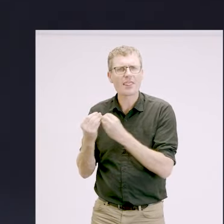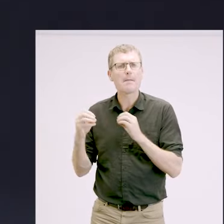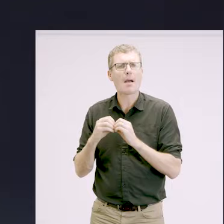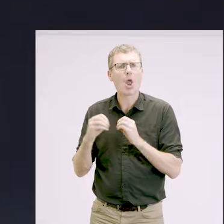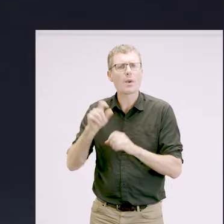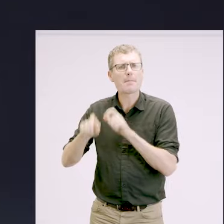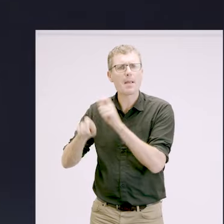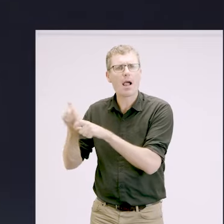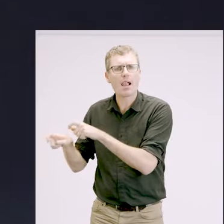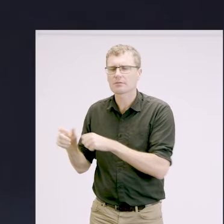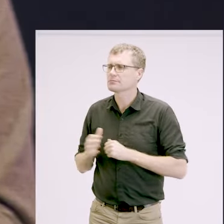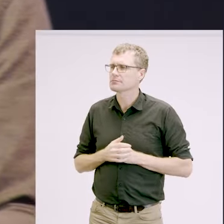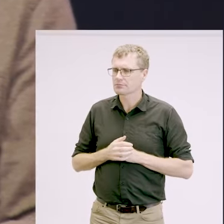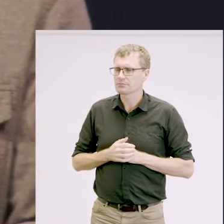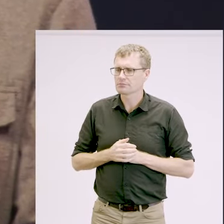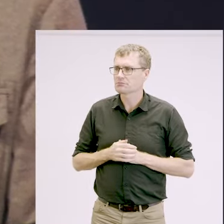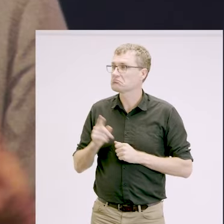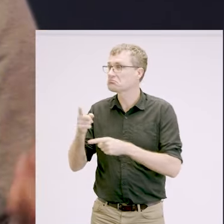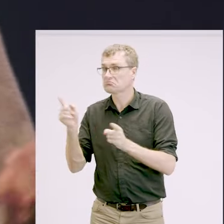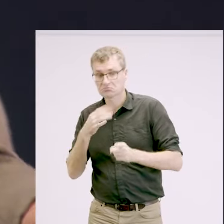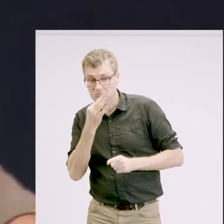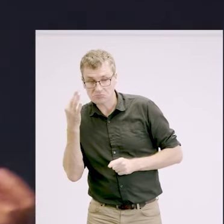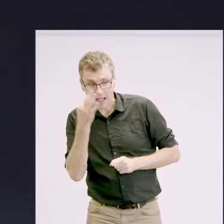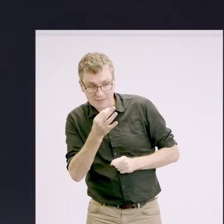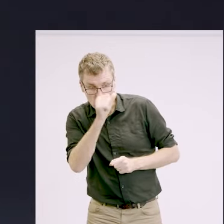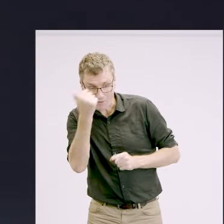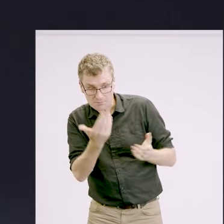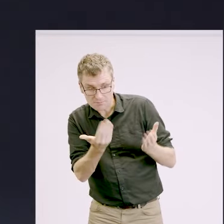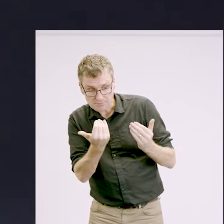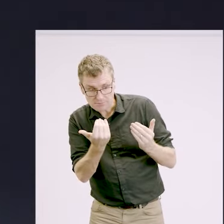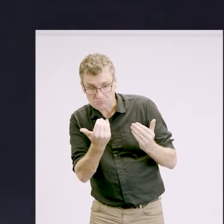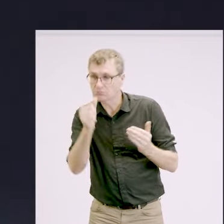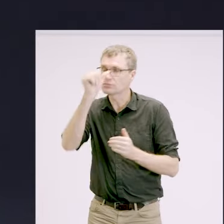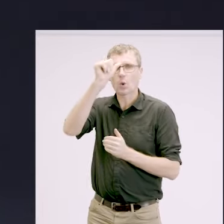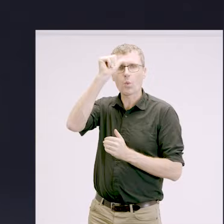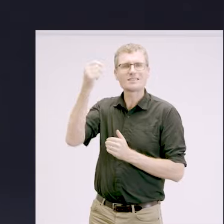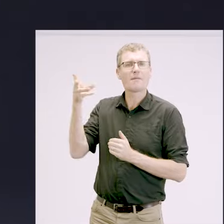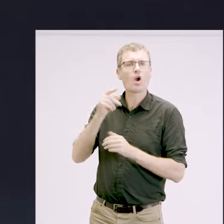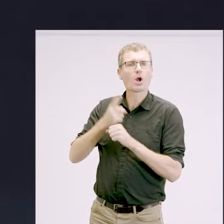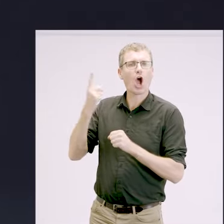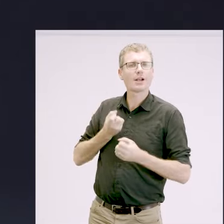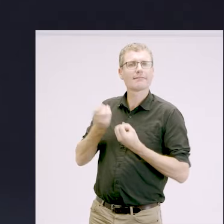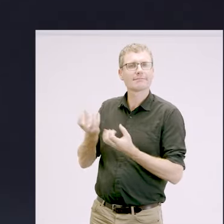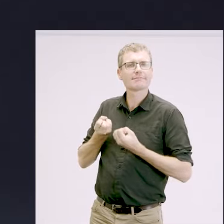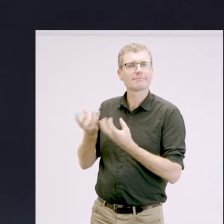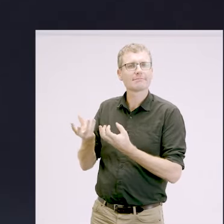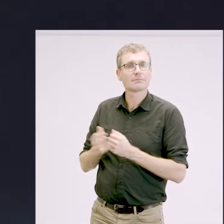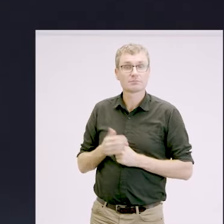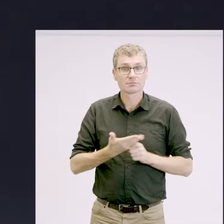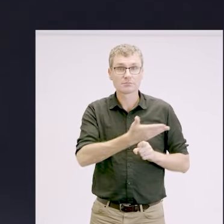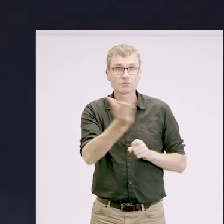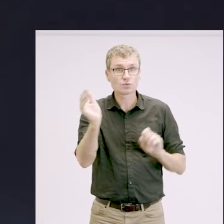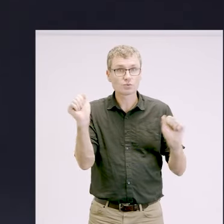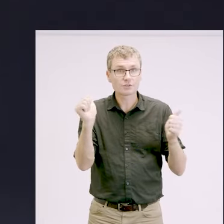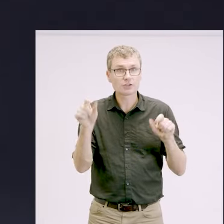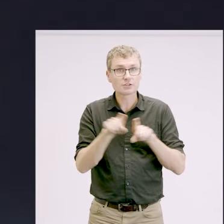the Babylonians. They're called to be the people who, when asked for wisdom, have the wisdom of God, right? Have you